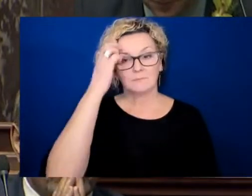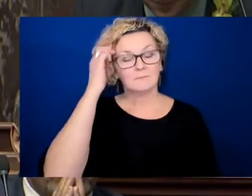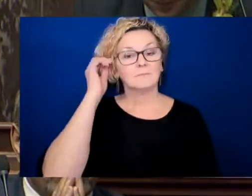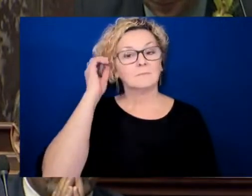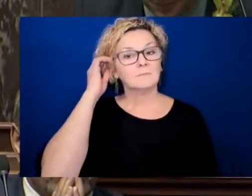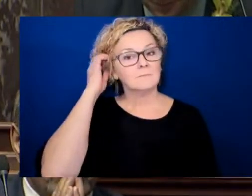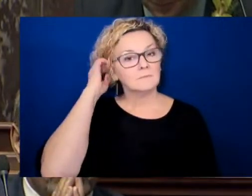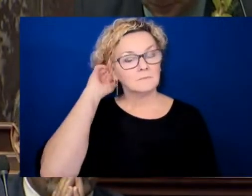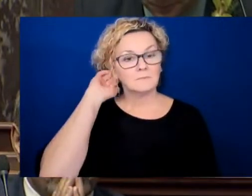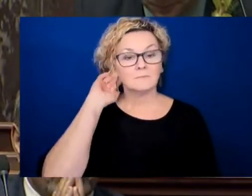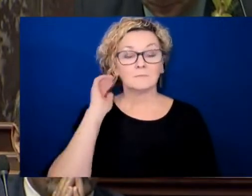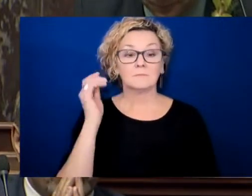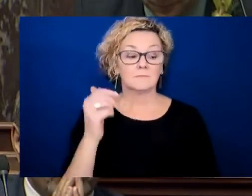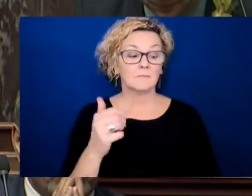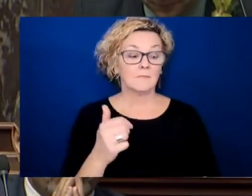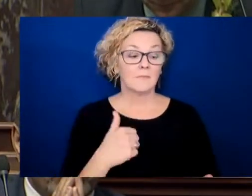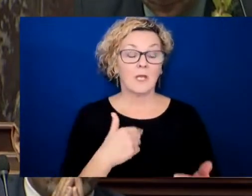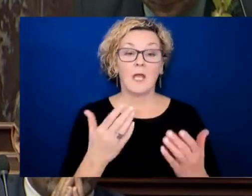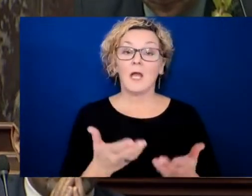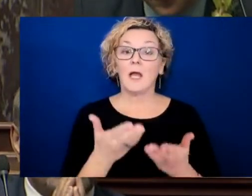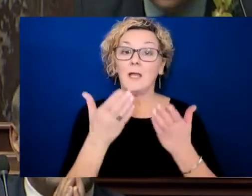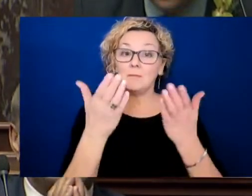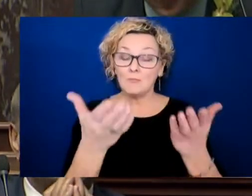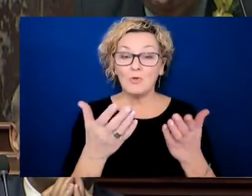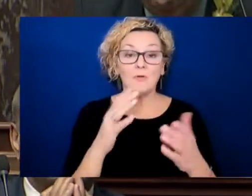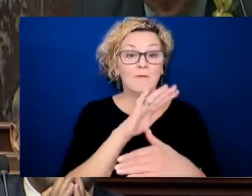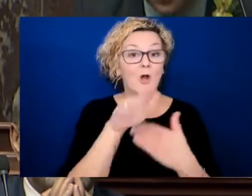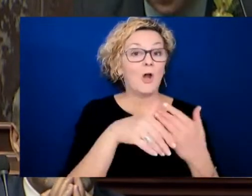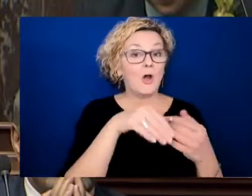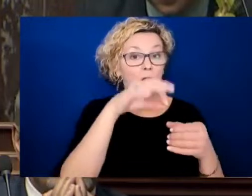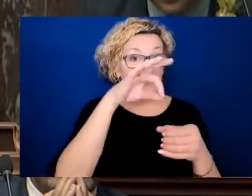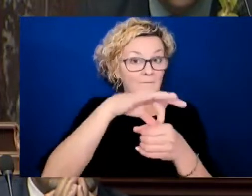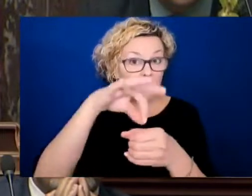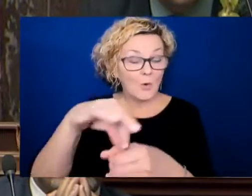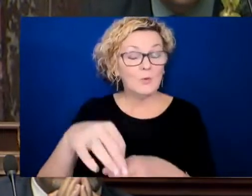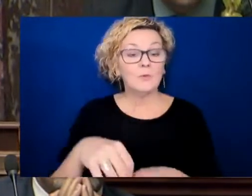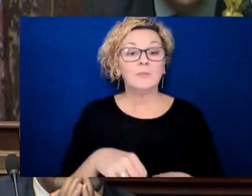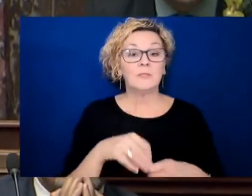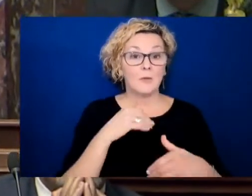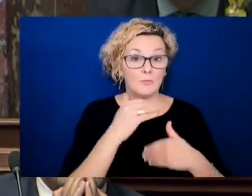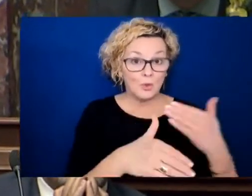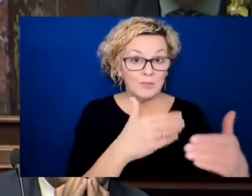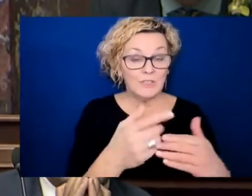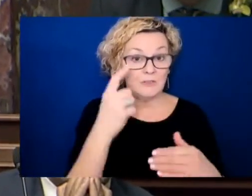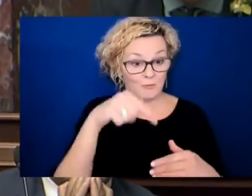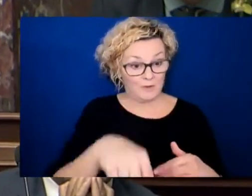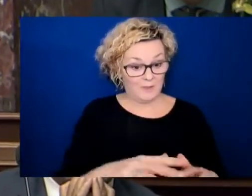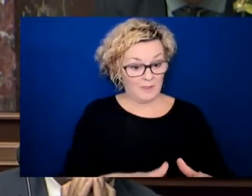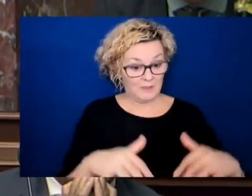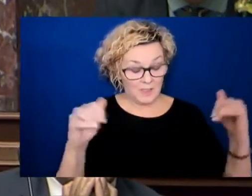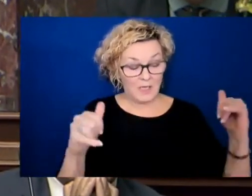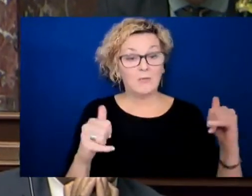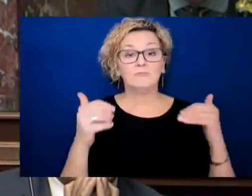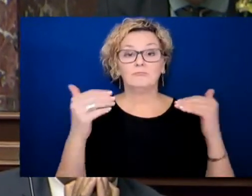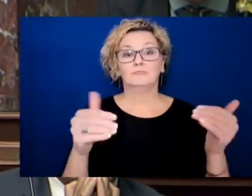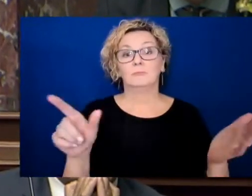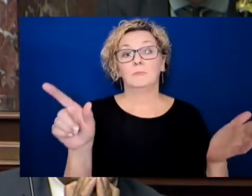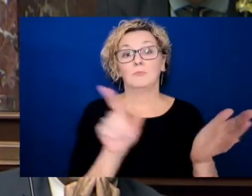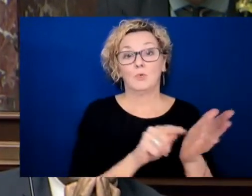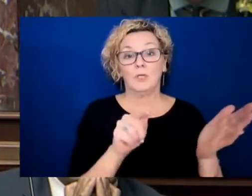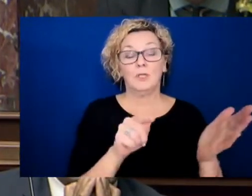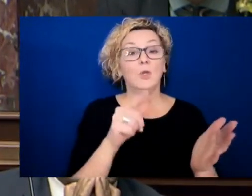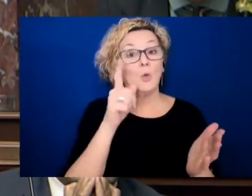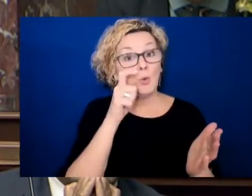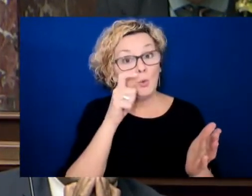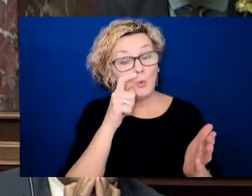I move that the votes and proceedings of this House be printed, being first perused by the Speaker, and that he do appoint the printing thereof, and that